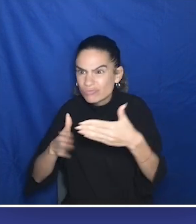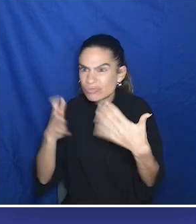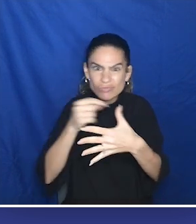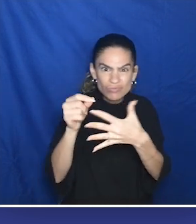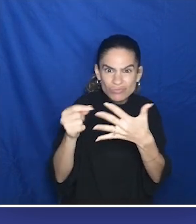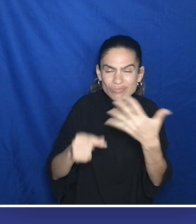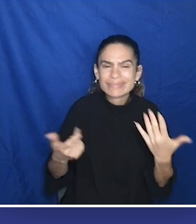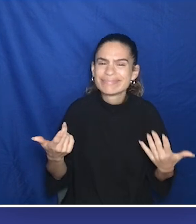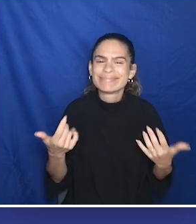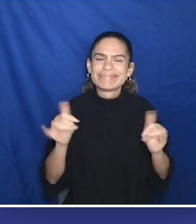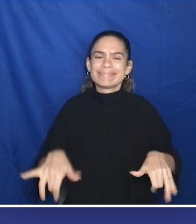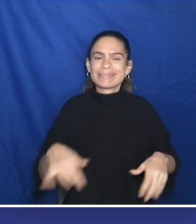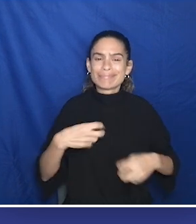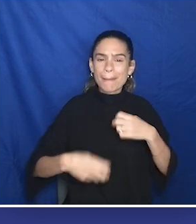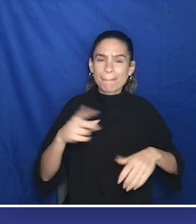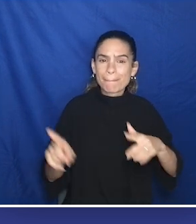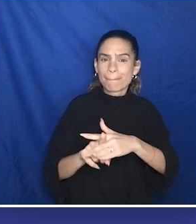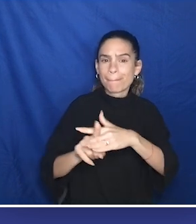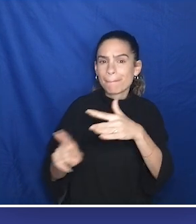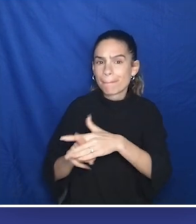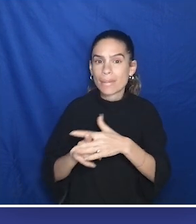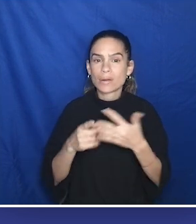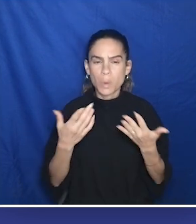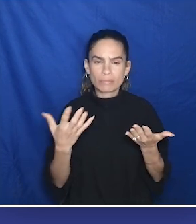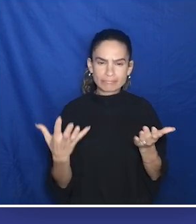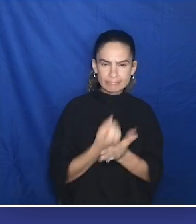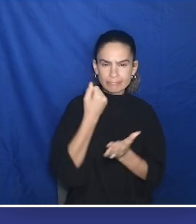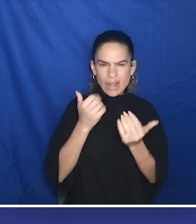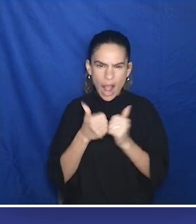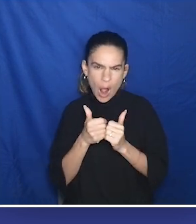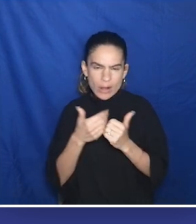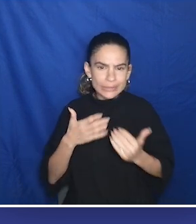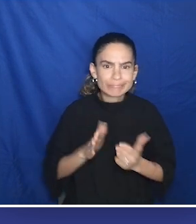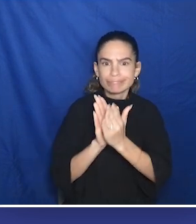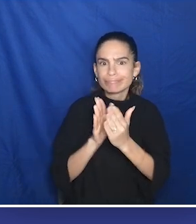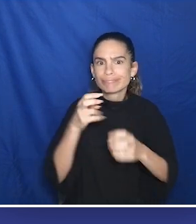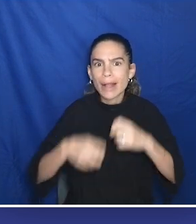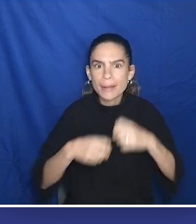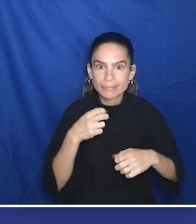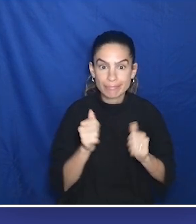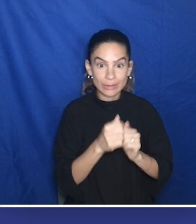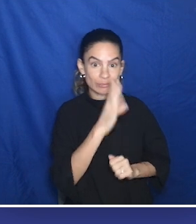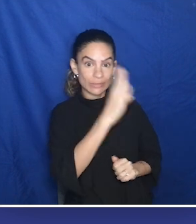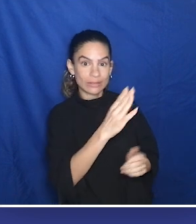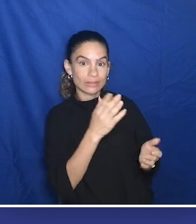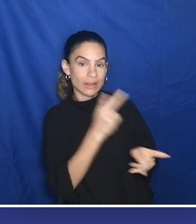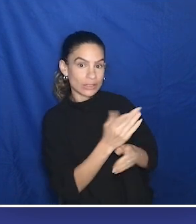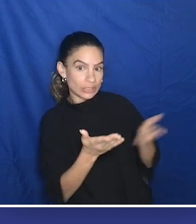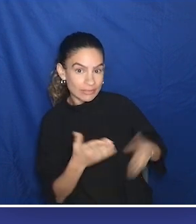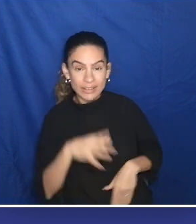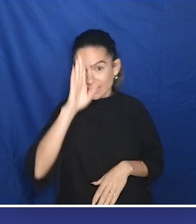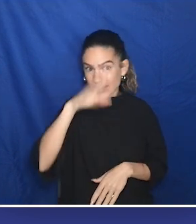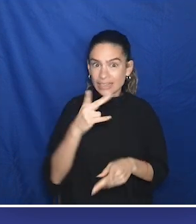come up. Let's go over some strategies for handling challenges with direct care services. If your care is